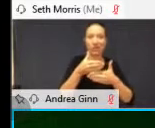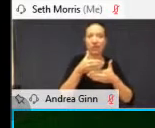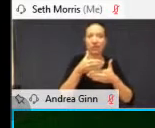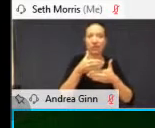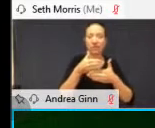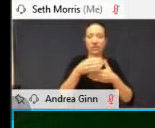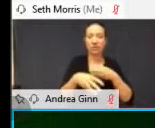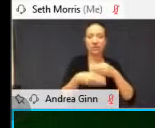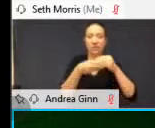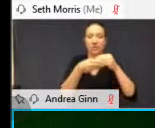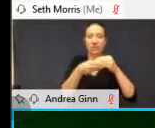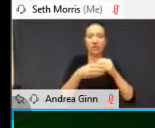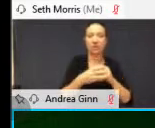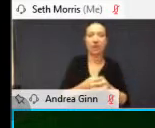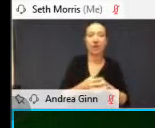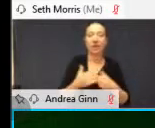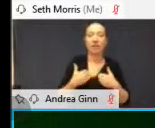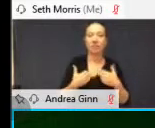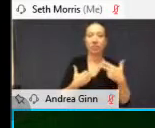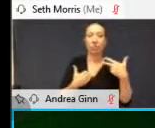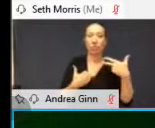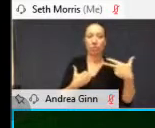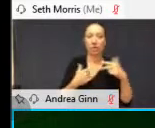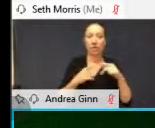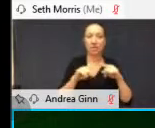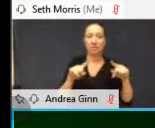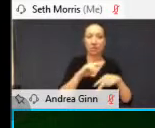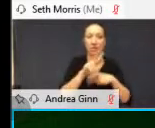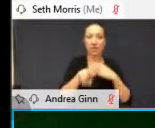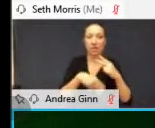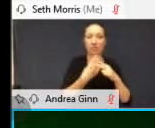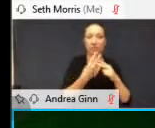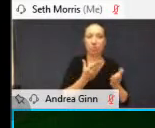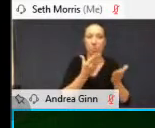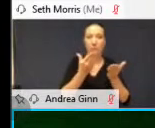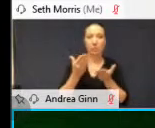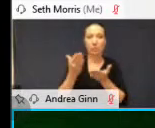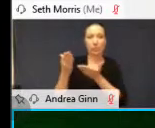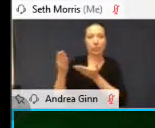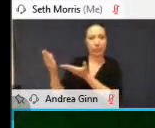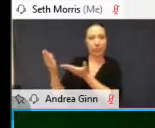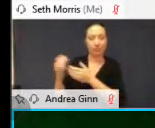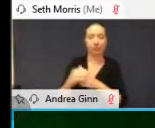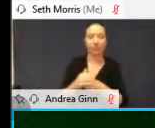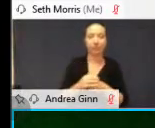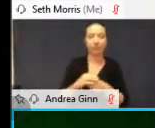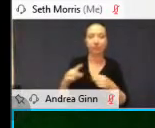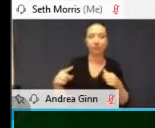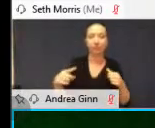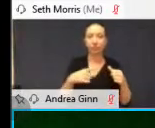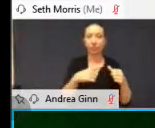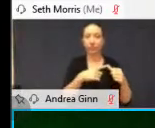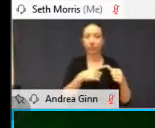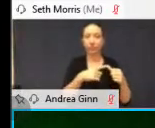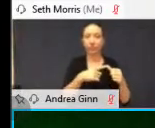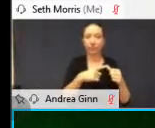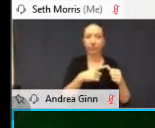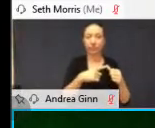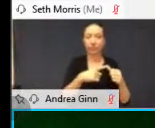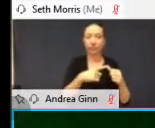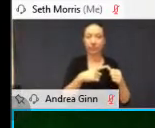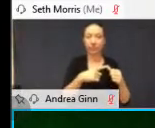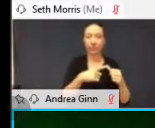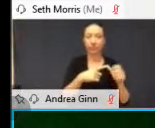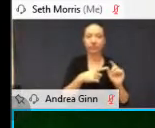three versions of this set of proposals. Under the first version, we would